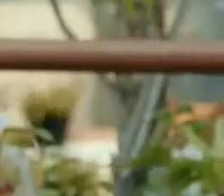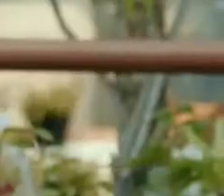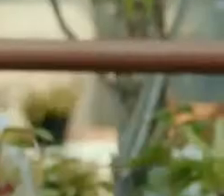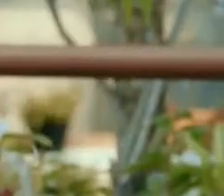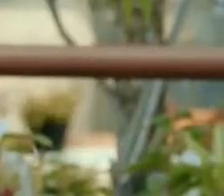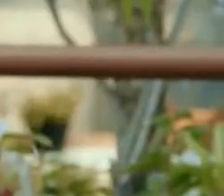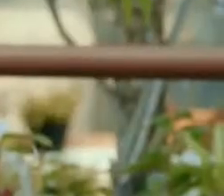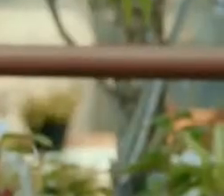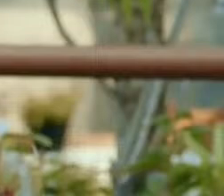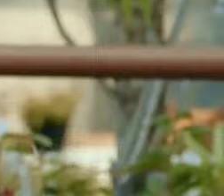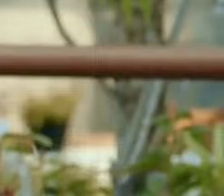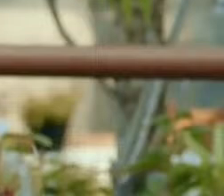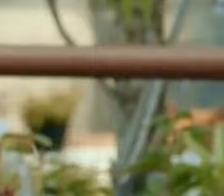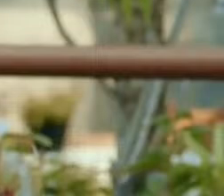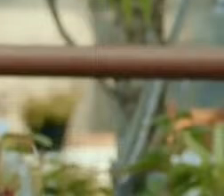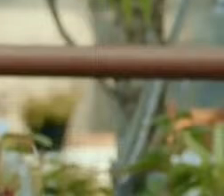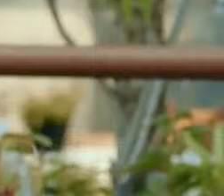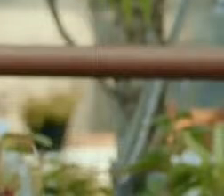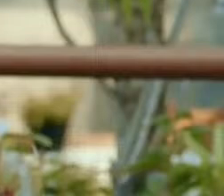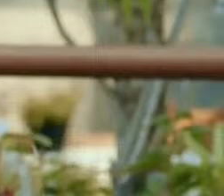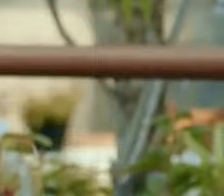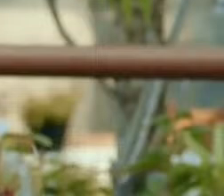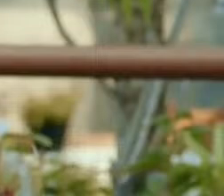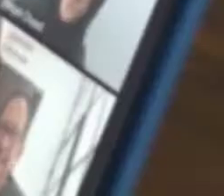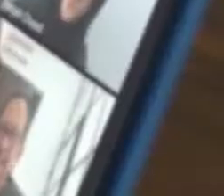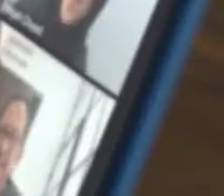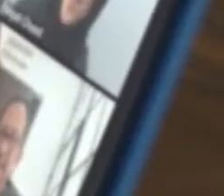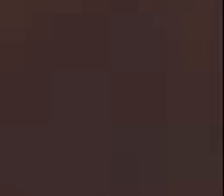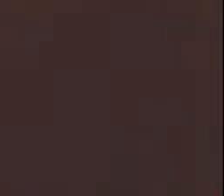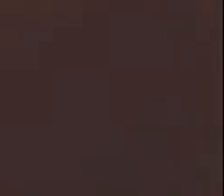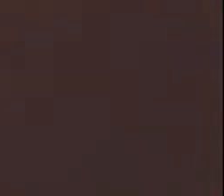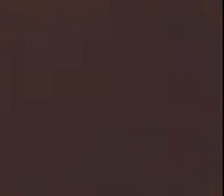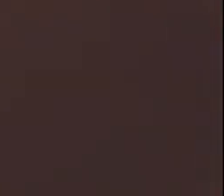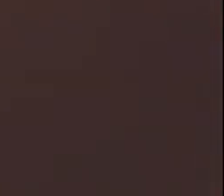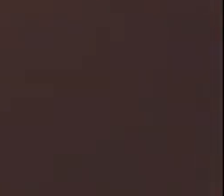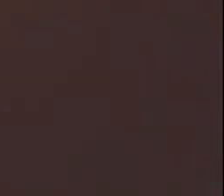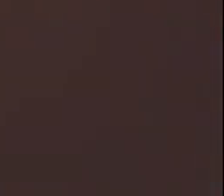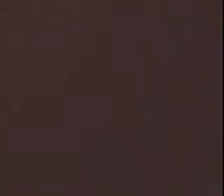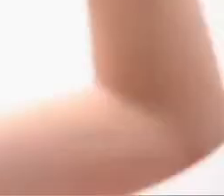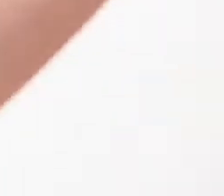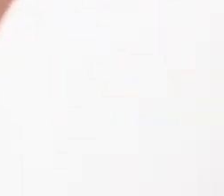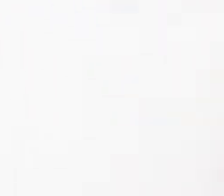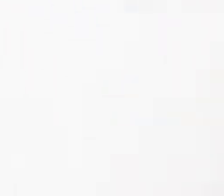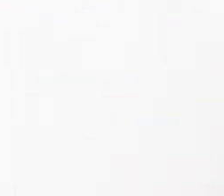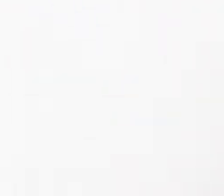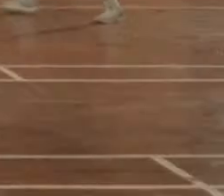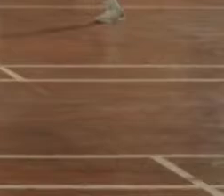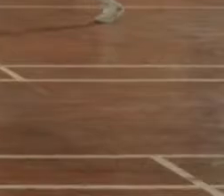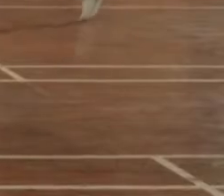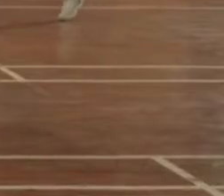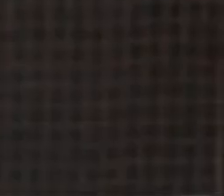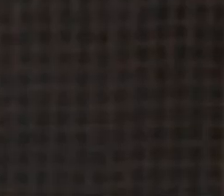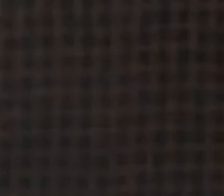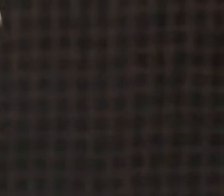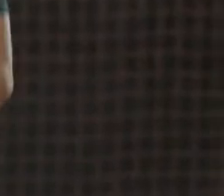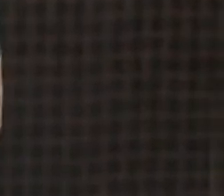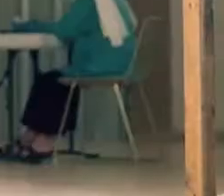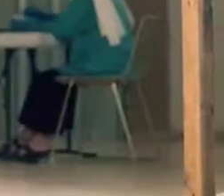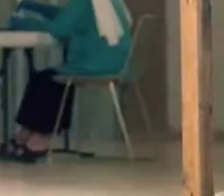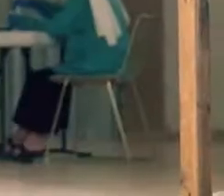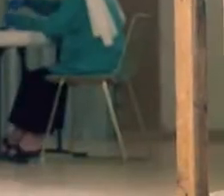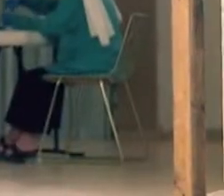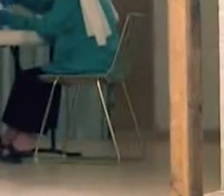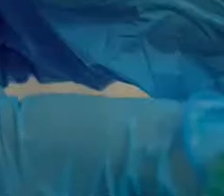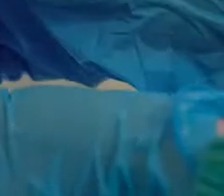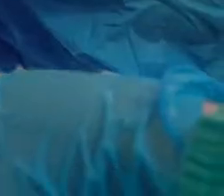Kencangkan lagi maskermu. Kurangi mobilitas dan hanya untuk yang perlu. Rutin olahraga dan vaksinasi lengkap